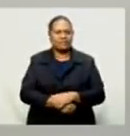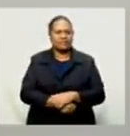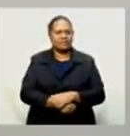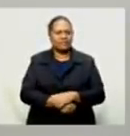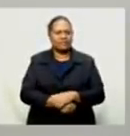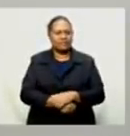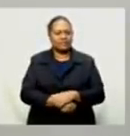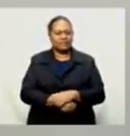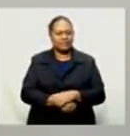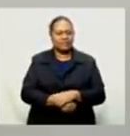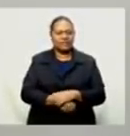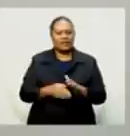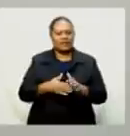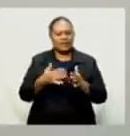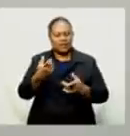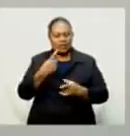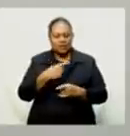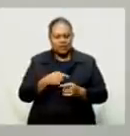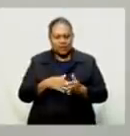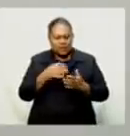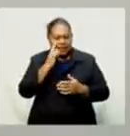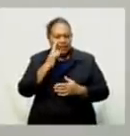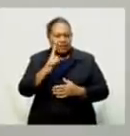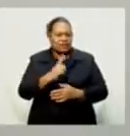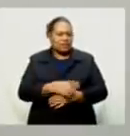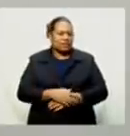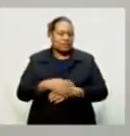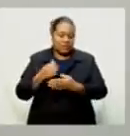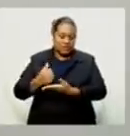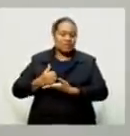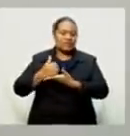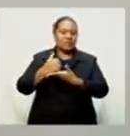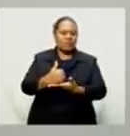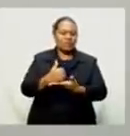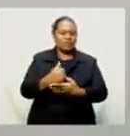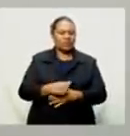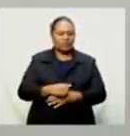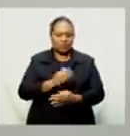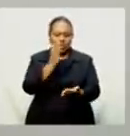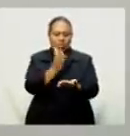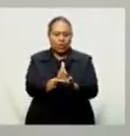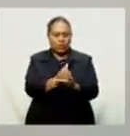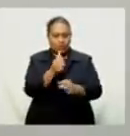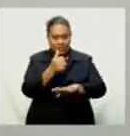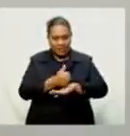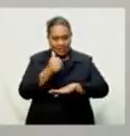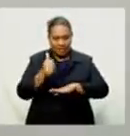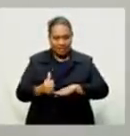$104 million. That consists of budget support directly to the government,